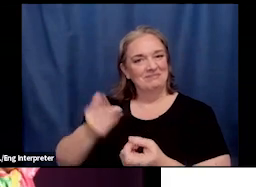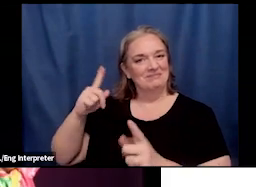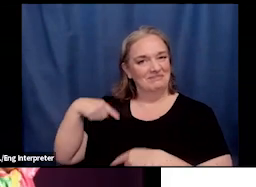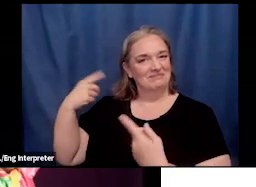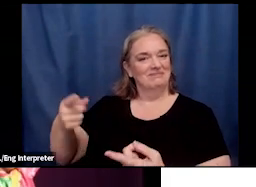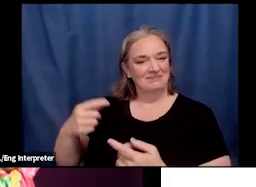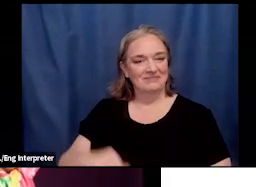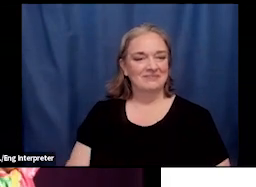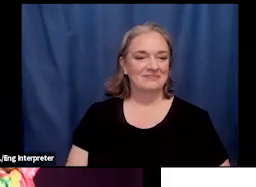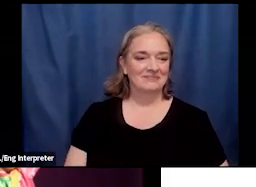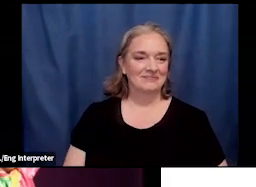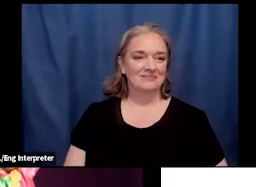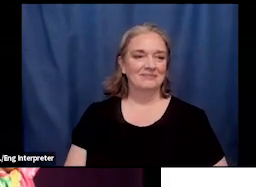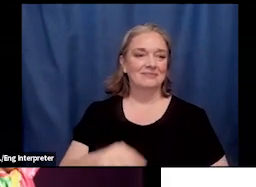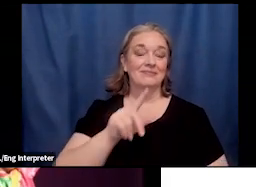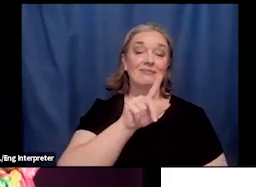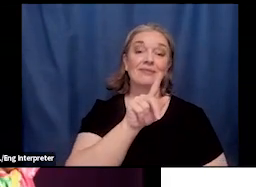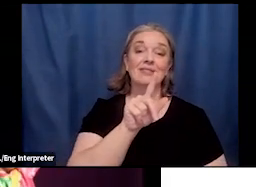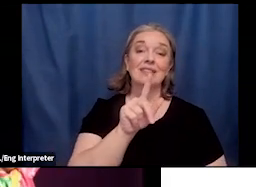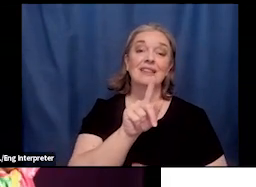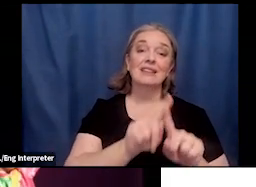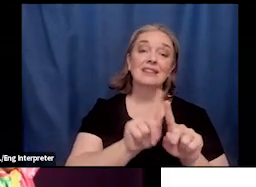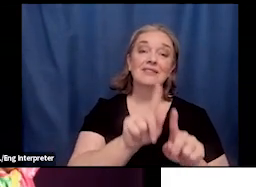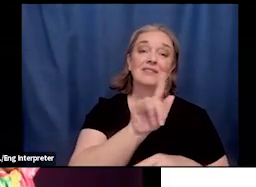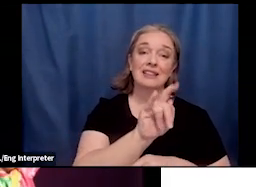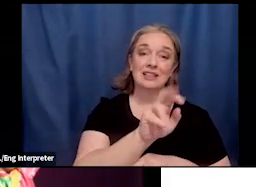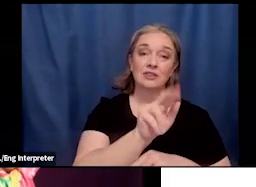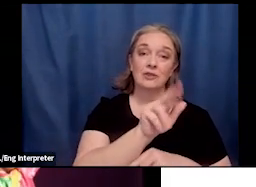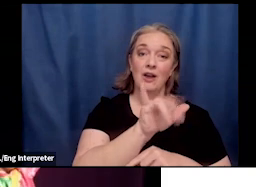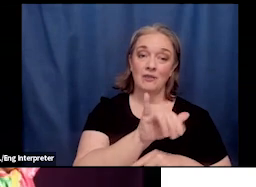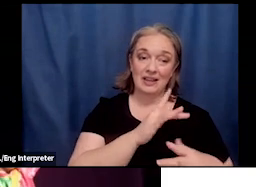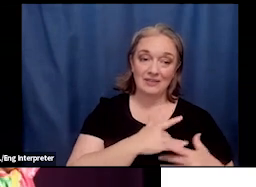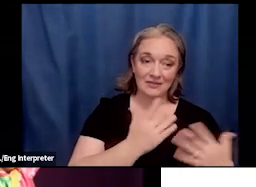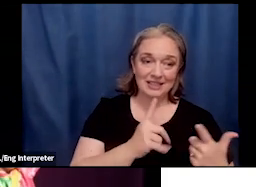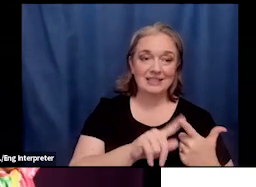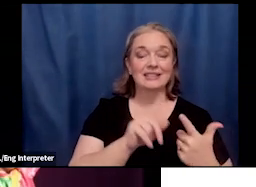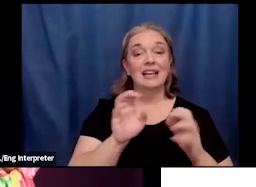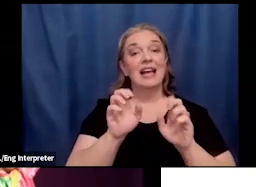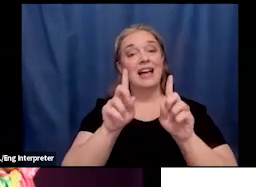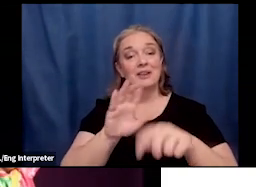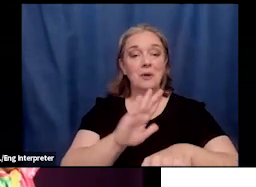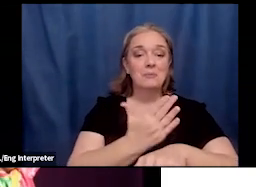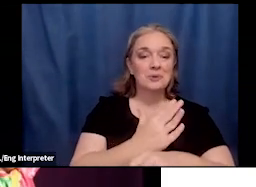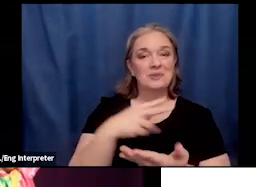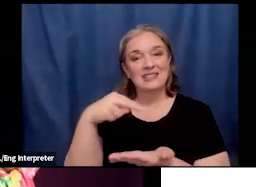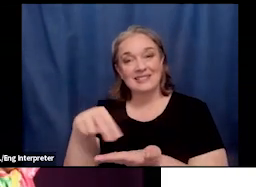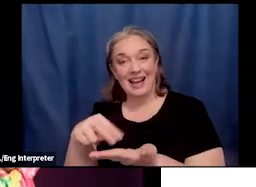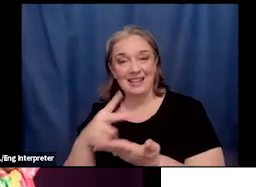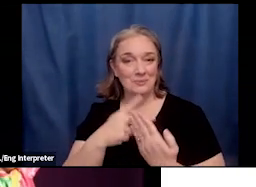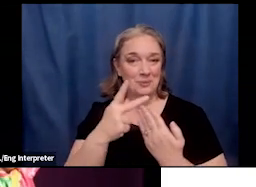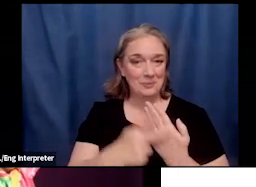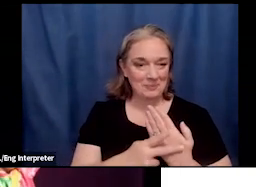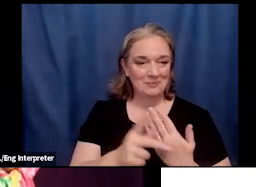past. We have things such as literary events, educational music and dance outreach